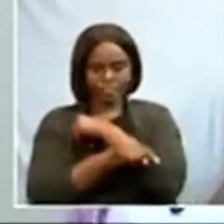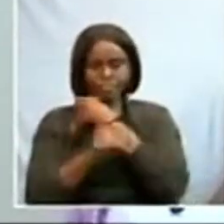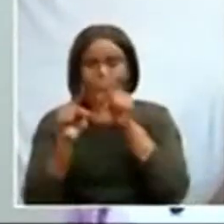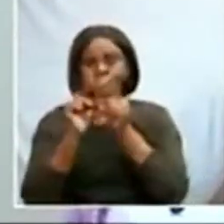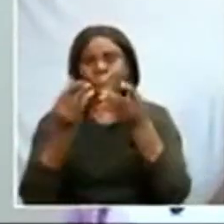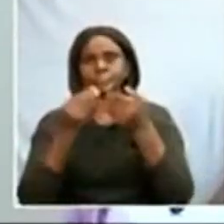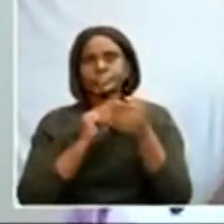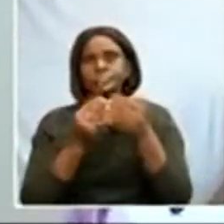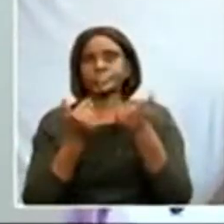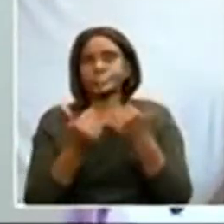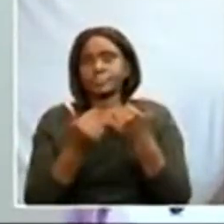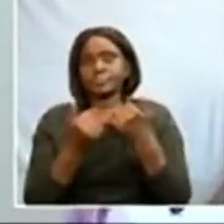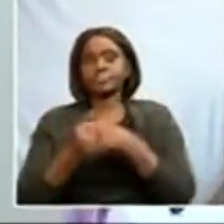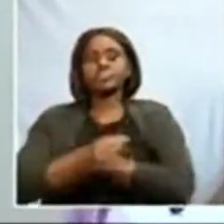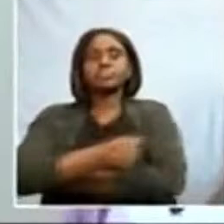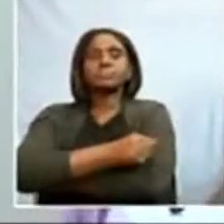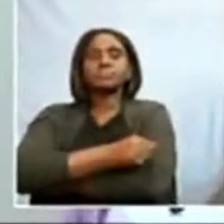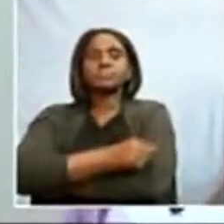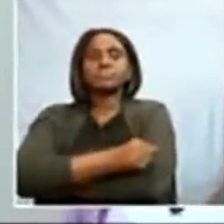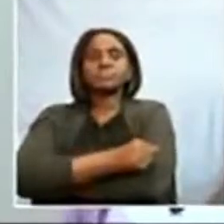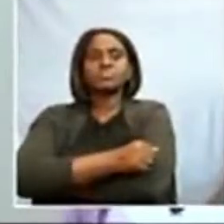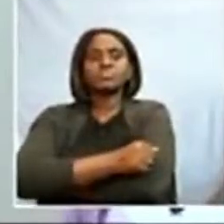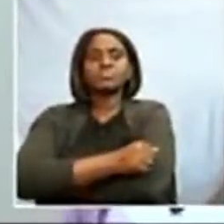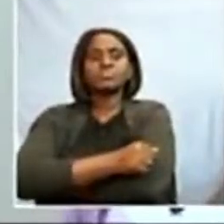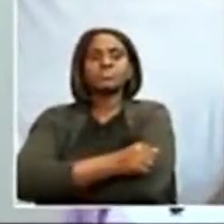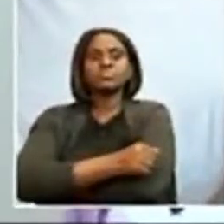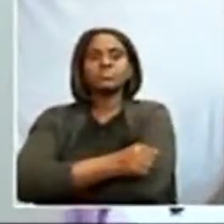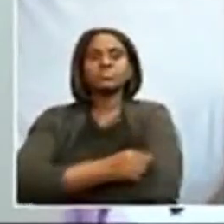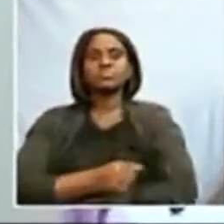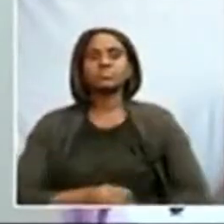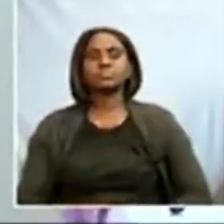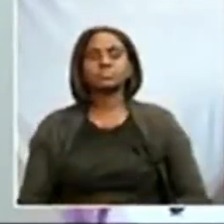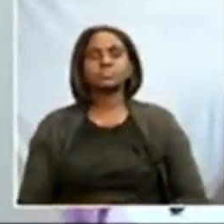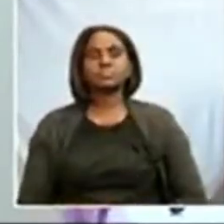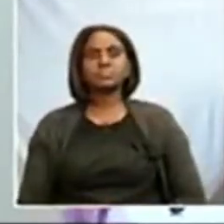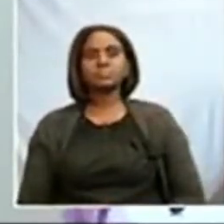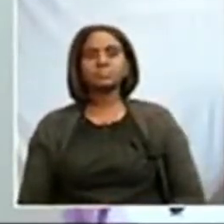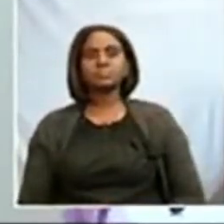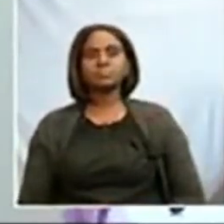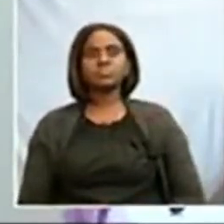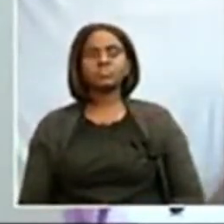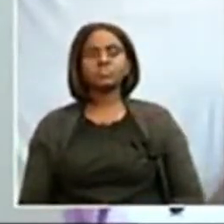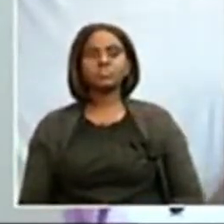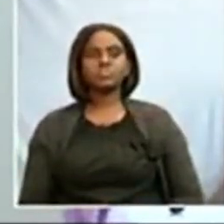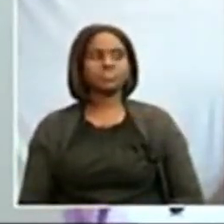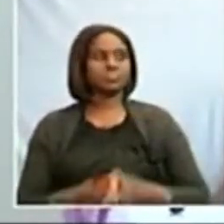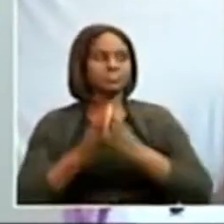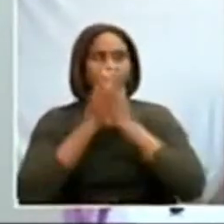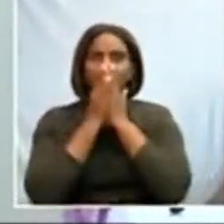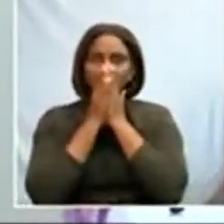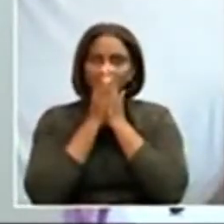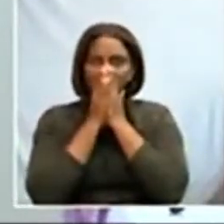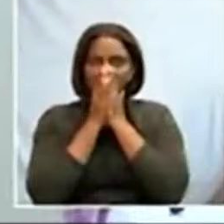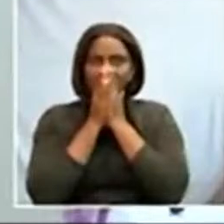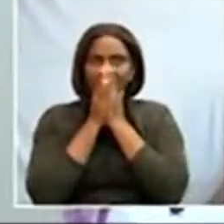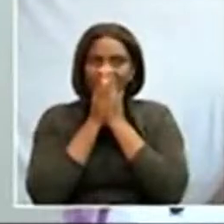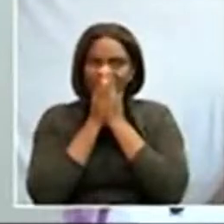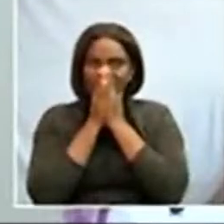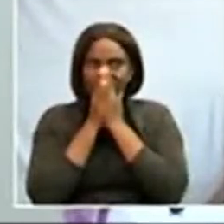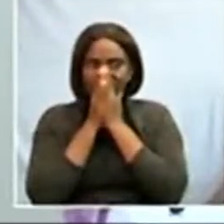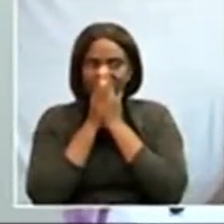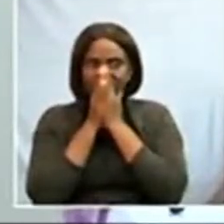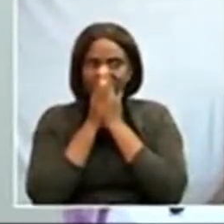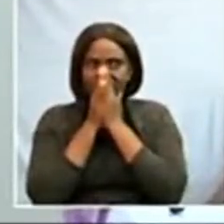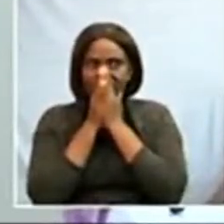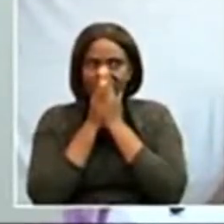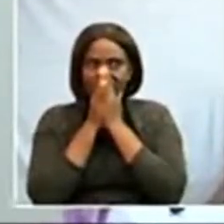now the director engineer has just been giving us, the details, so that we are able to follow and be able to avoid